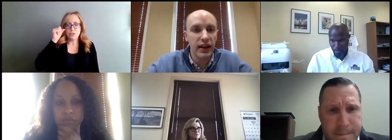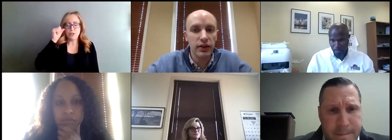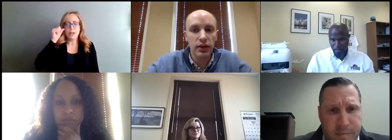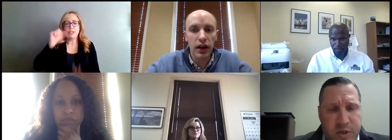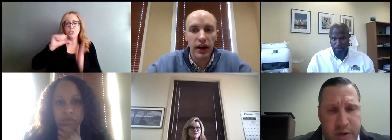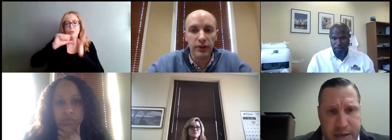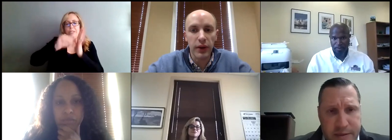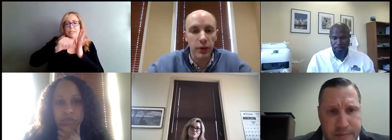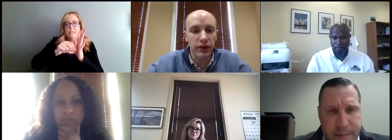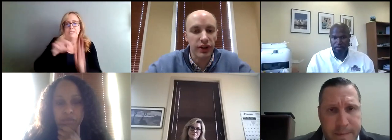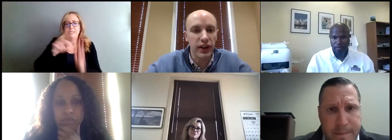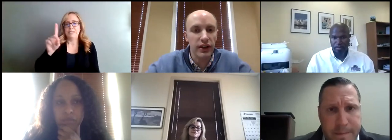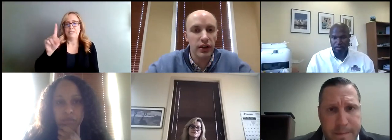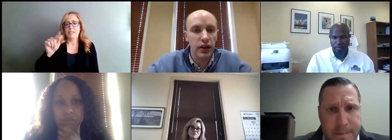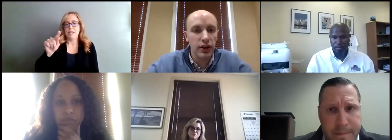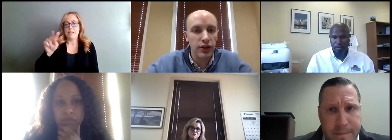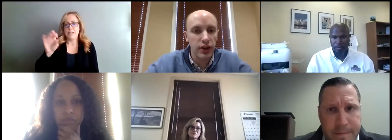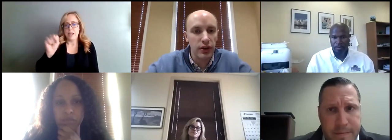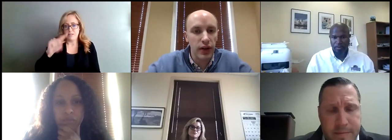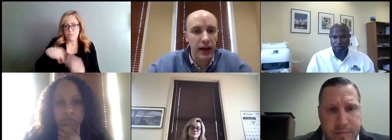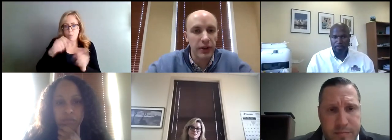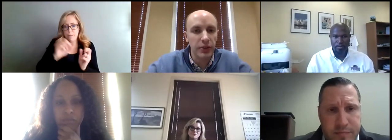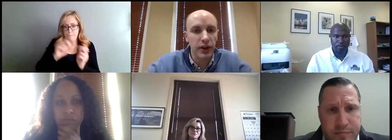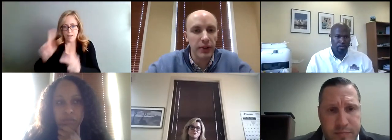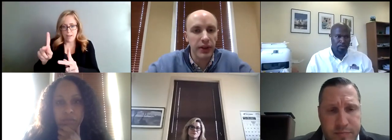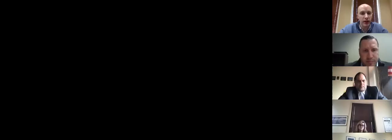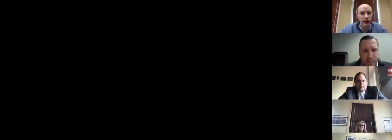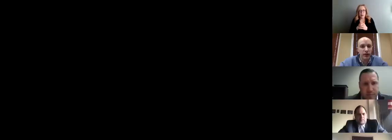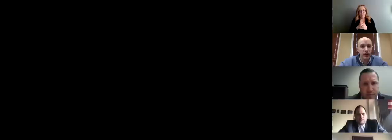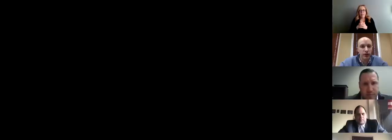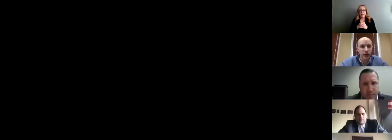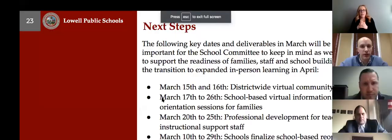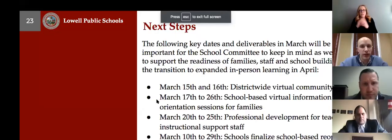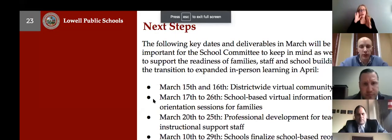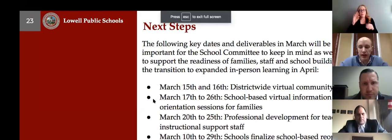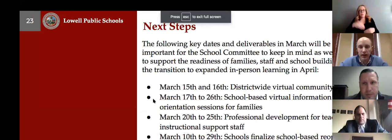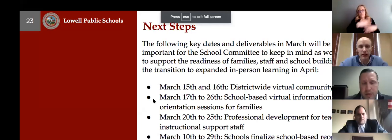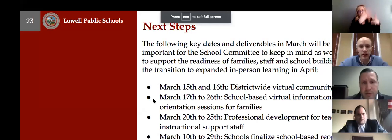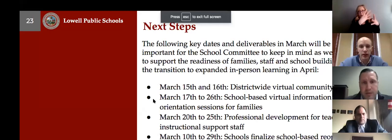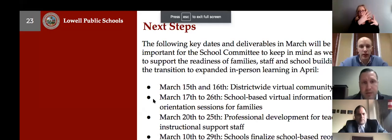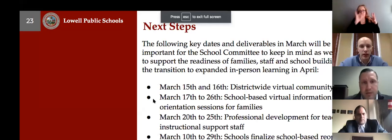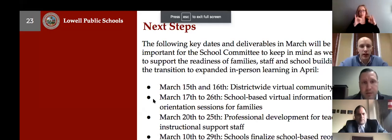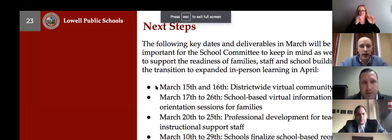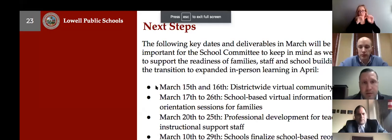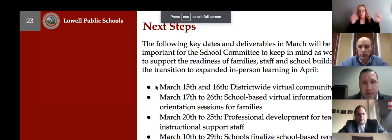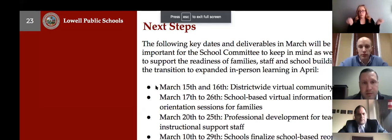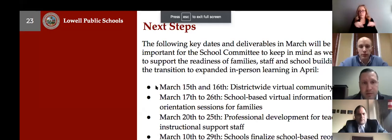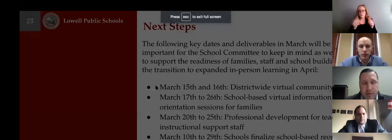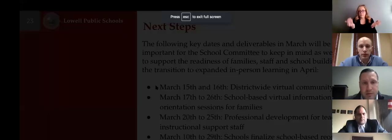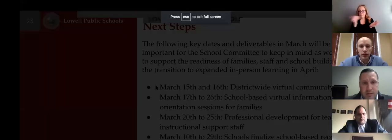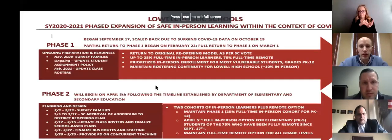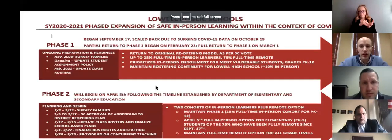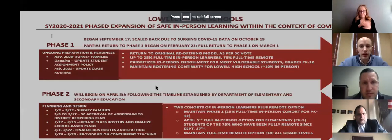dates again. Okay. We're returning. So I'm going to pull up the screen so that we can